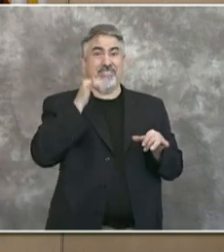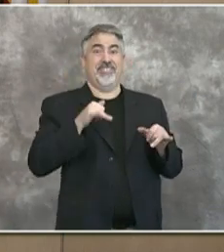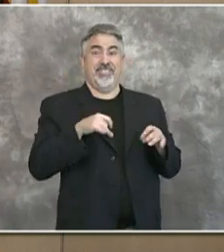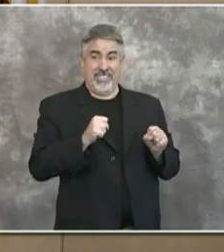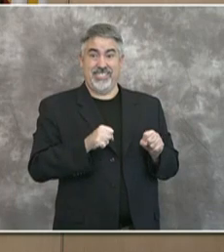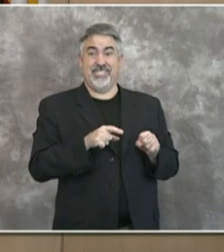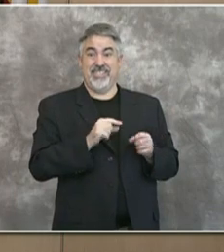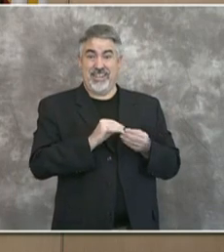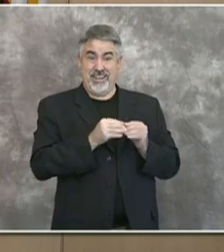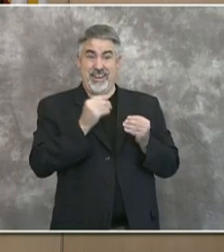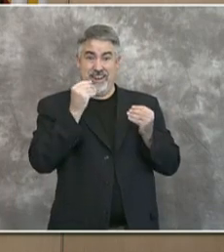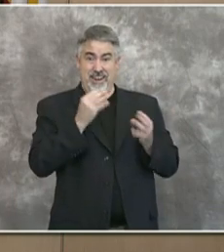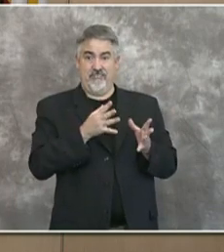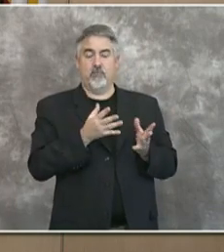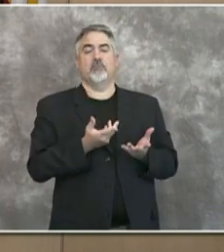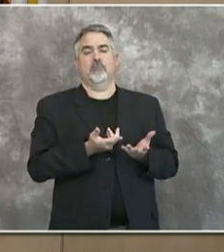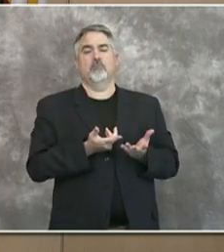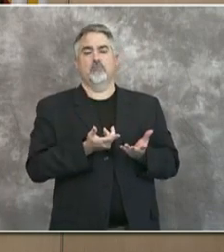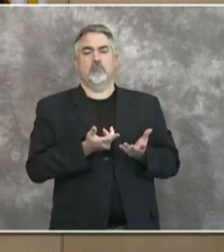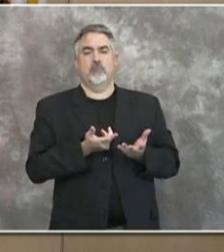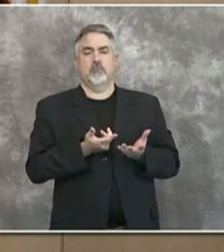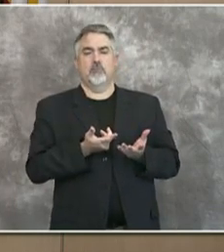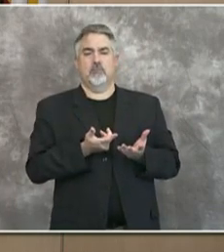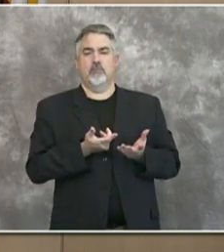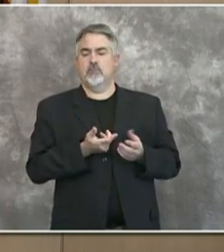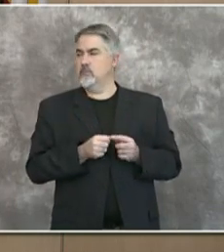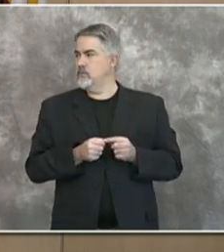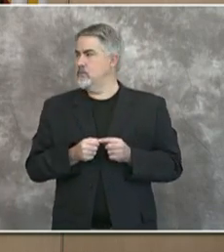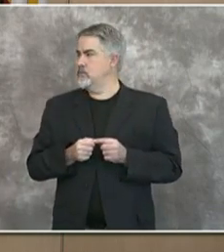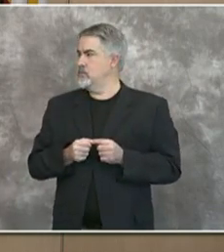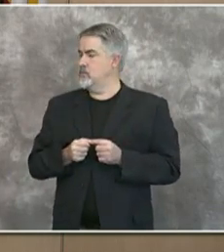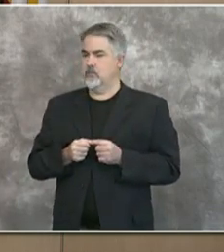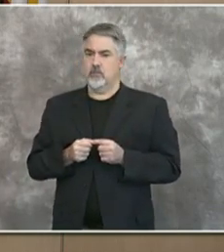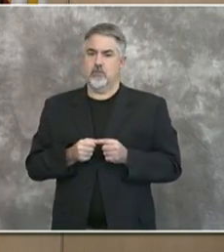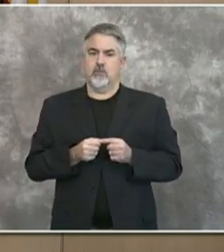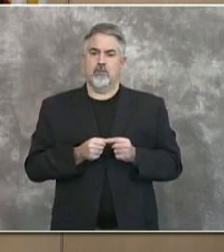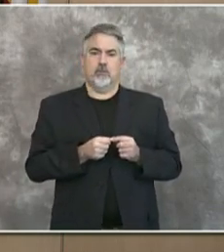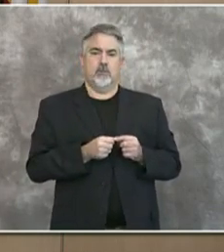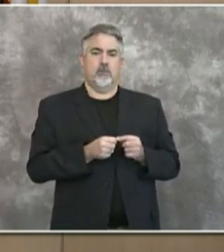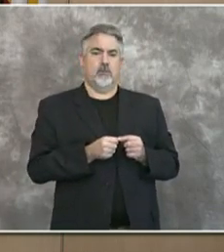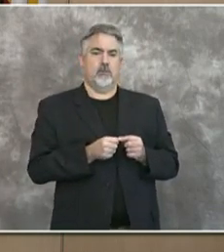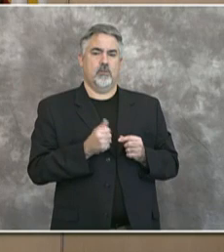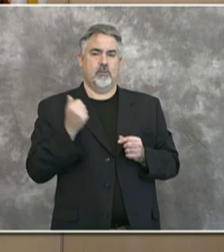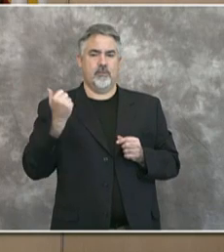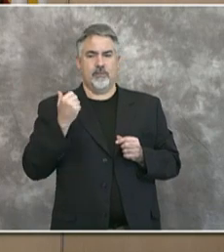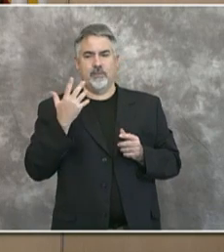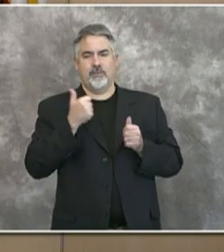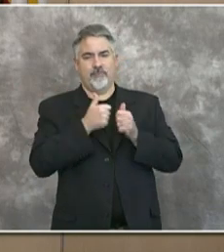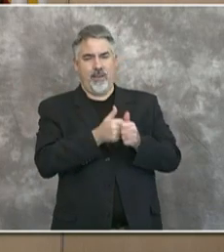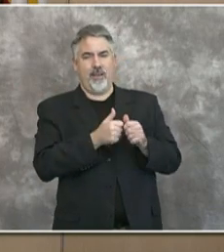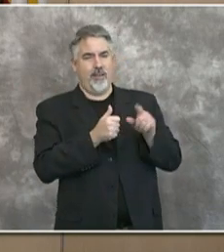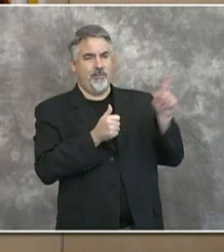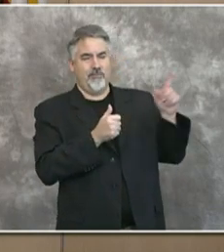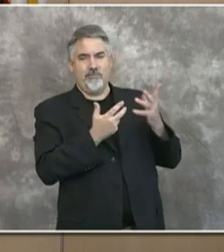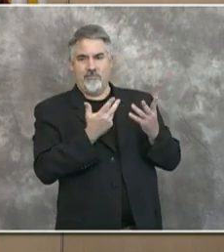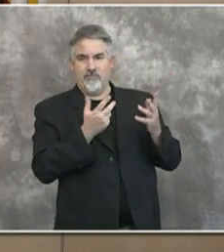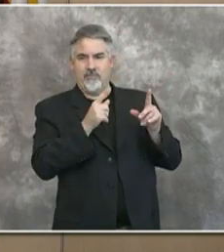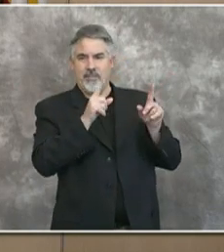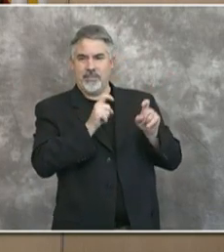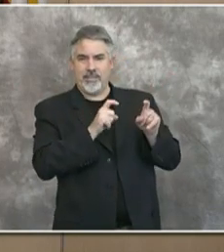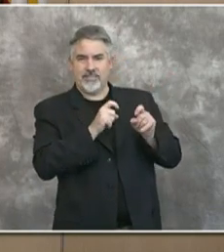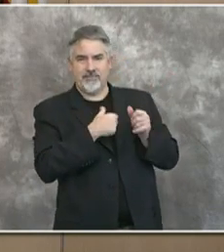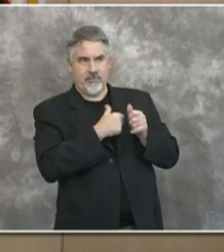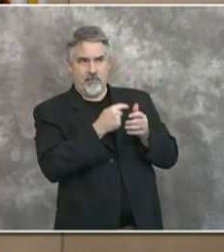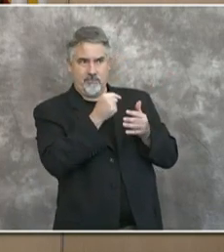information, then we, again, following the priority testing areas that I've reviewed with you already,